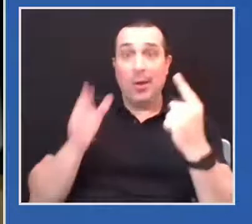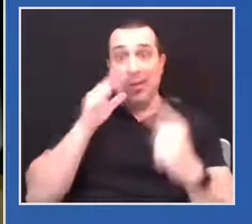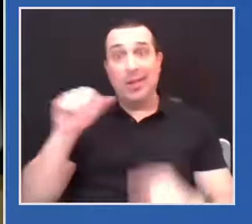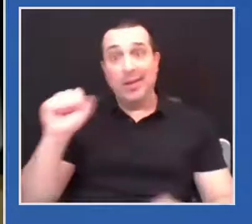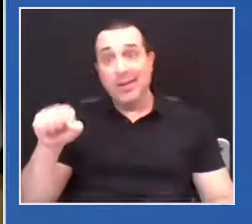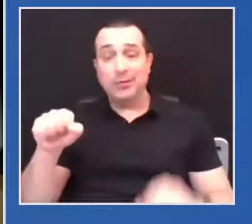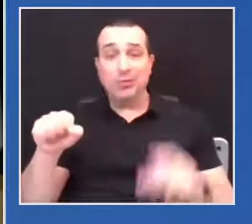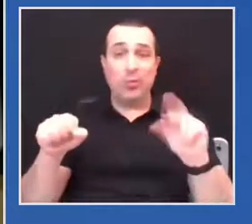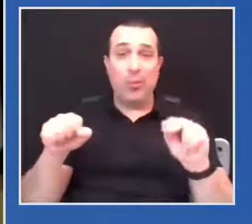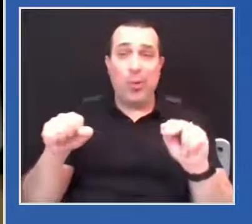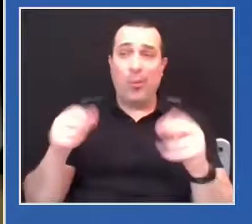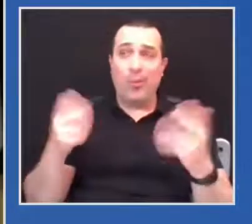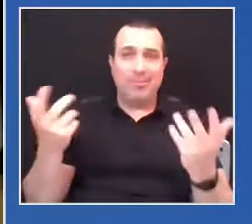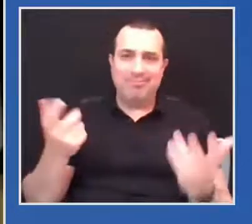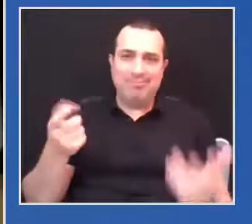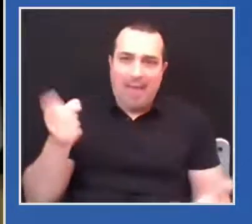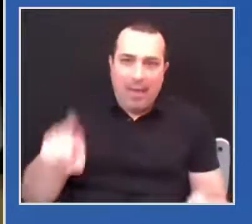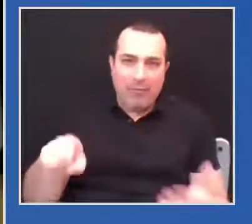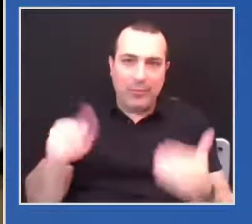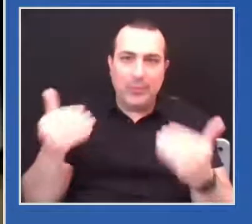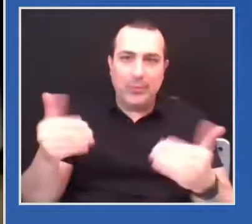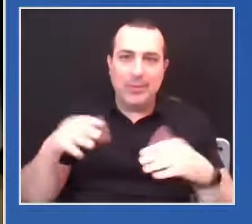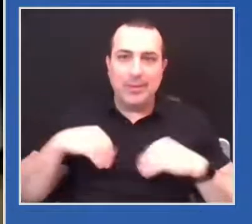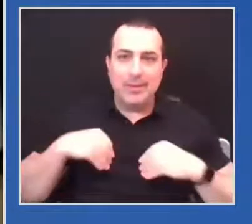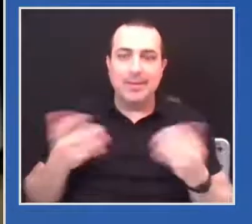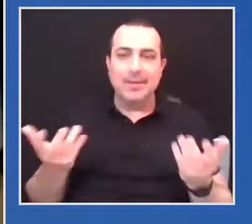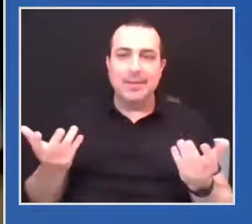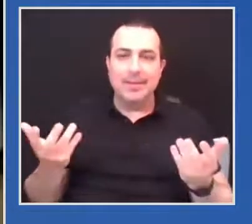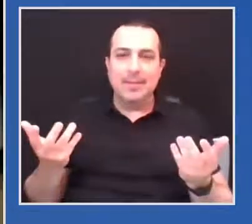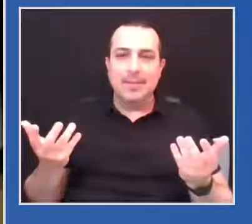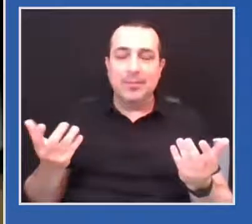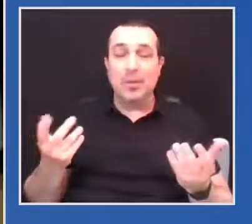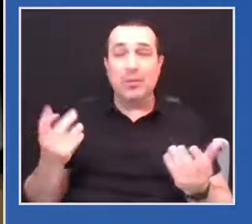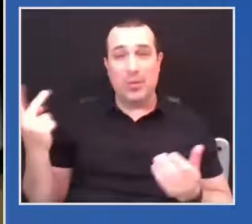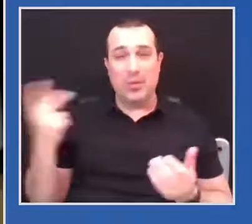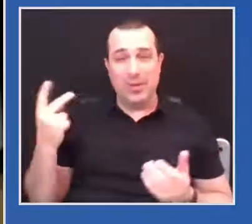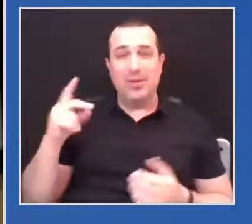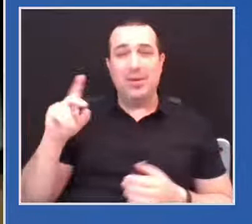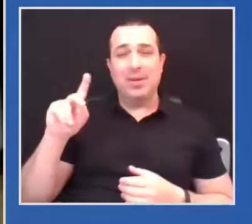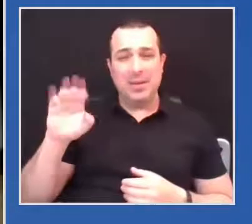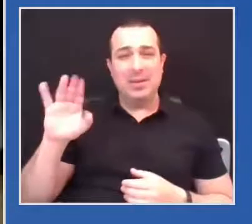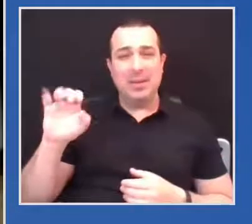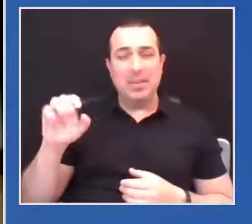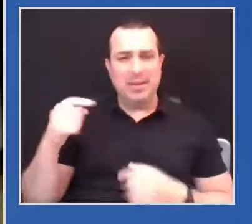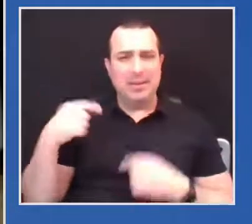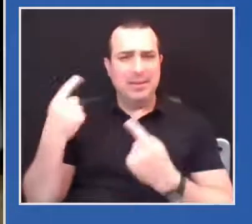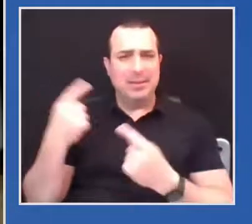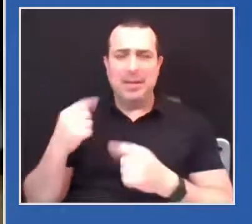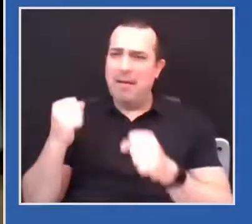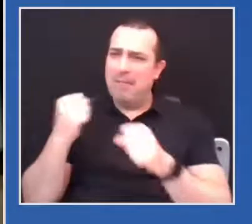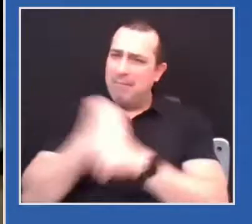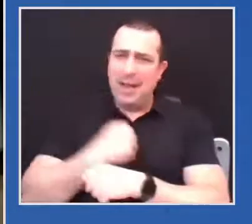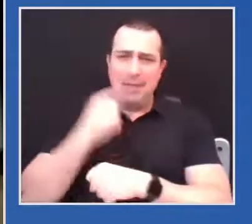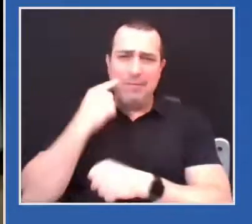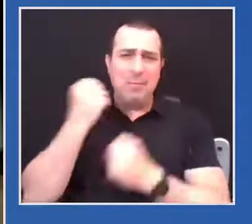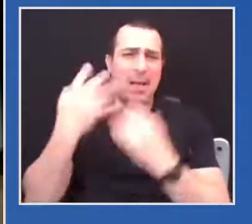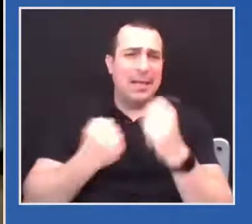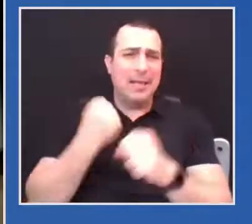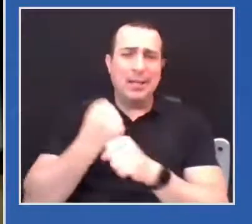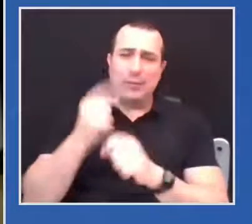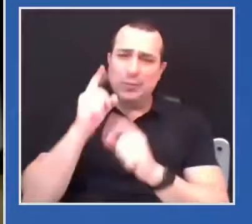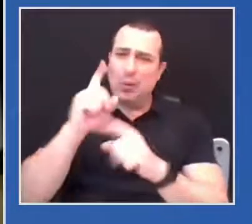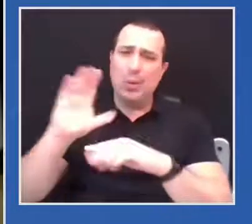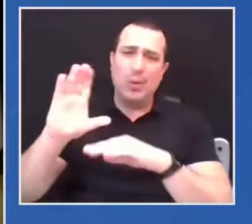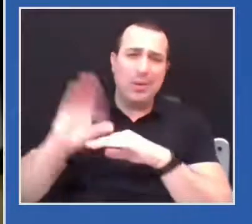to do it. We've been fighting to get, Debbie and I and others have been fighting to be able to do this for years. It would lower